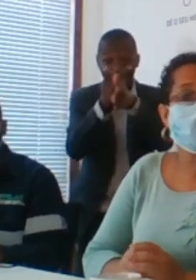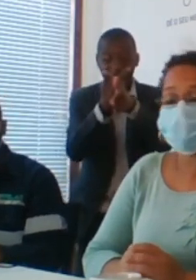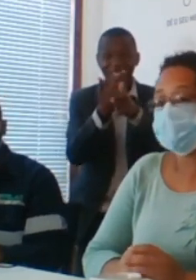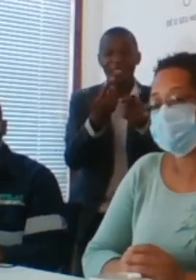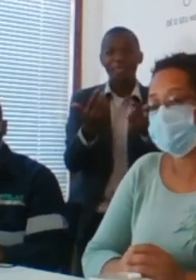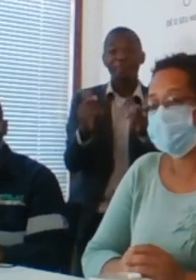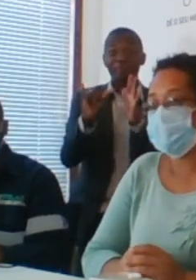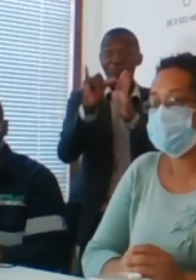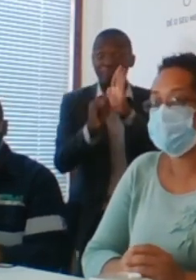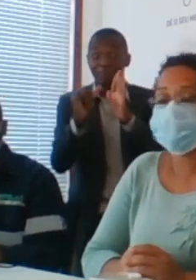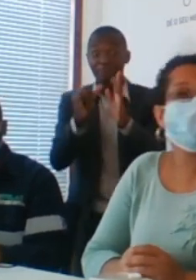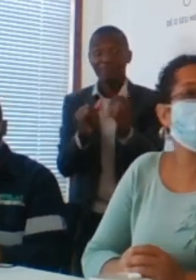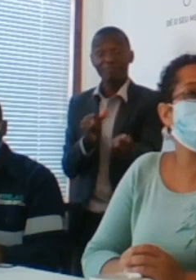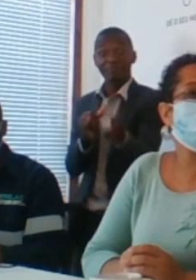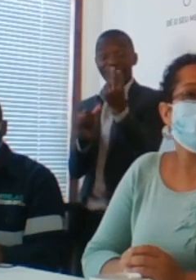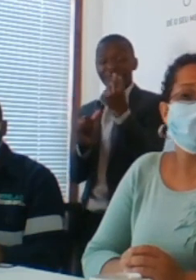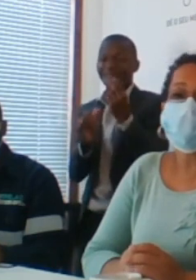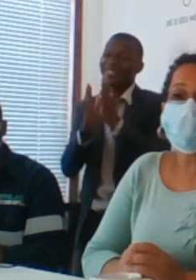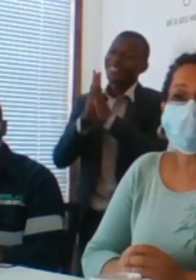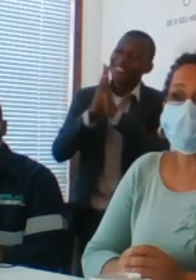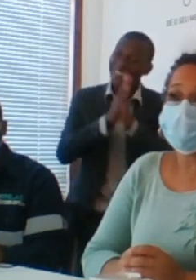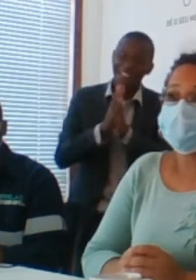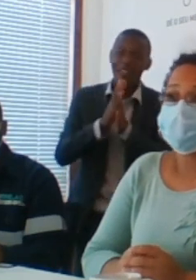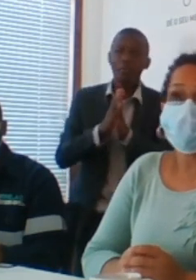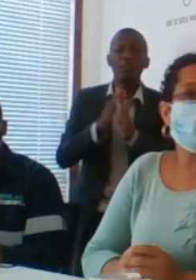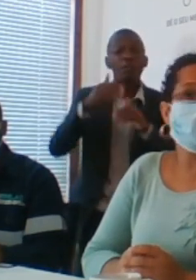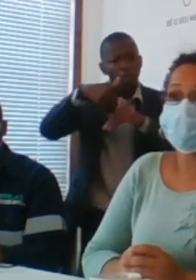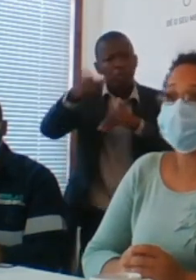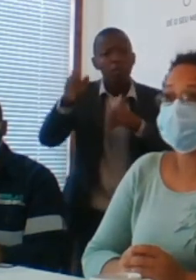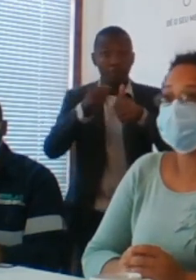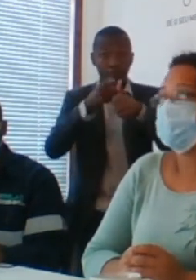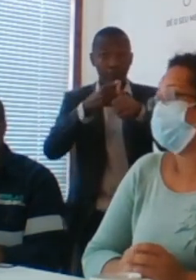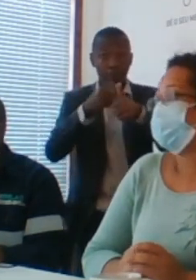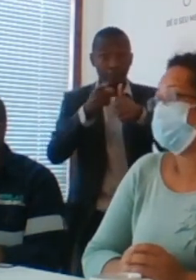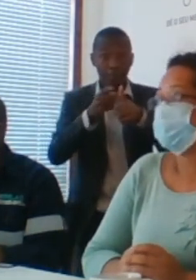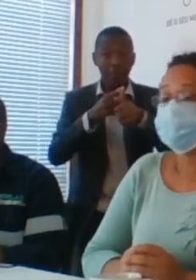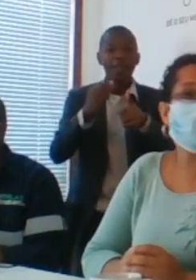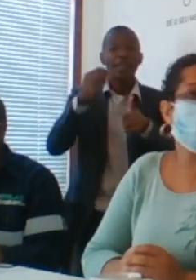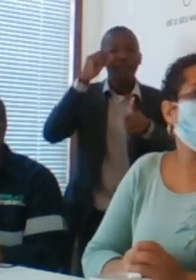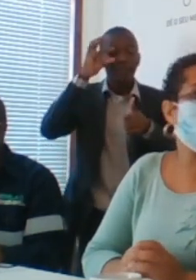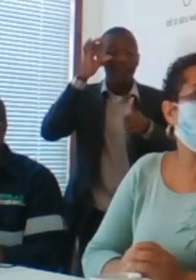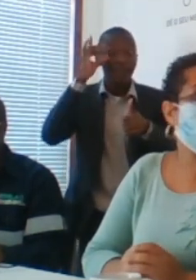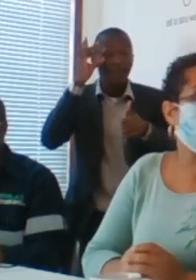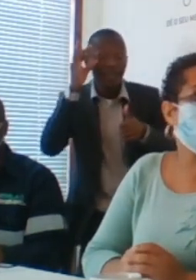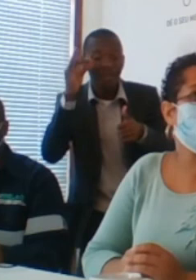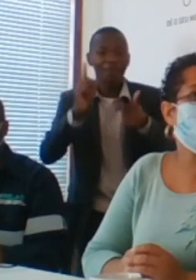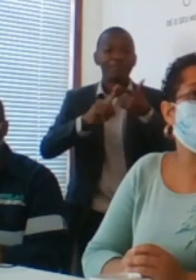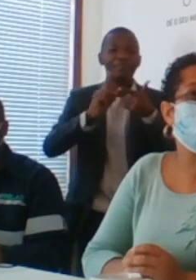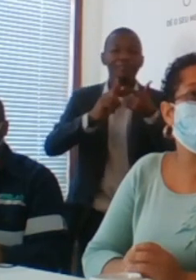Still, stay connected with us in LinkedIn, Instagram, Facebook, and Twitter.